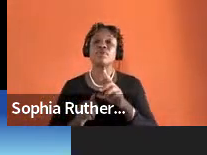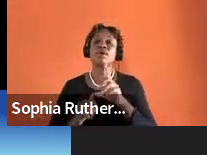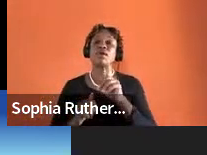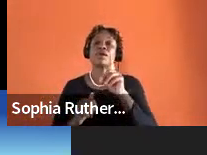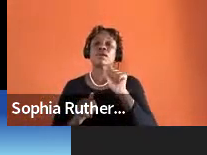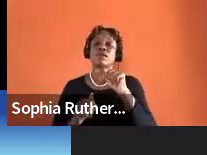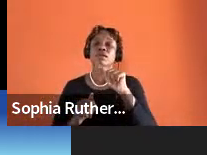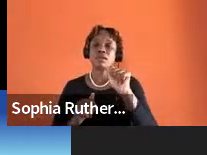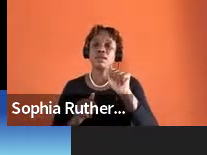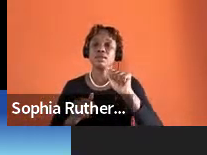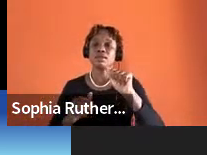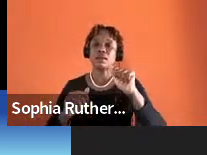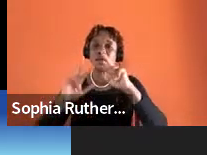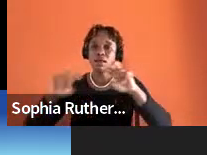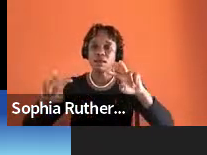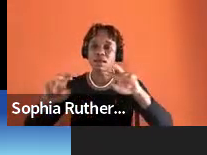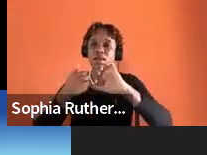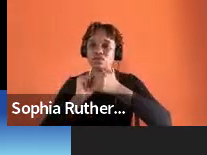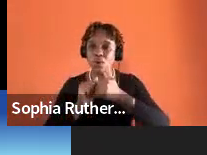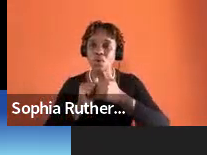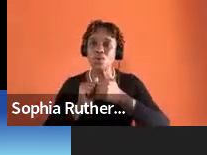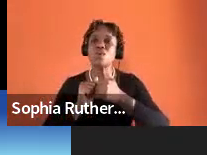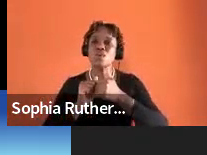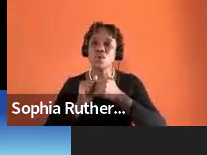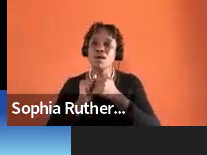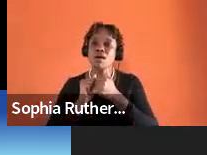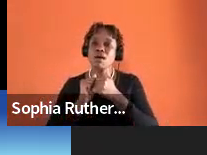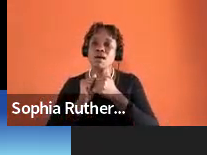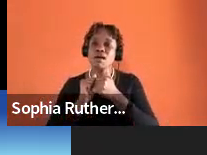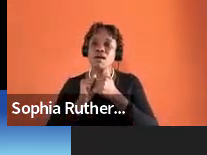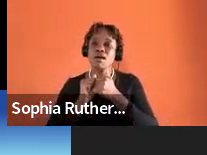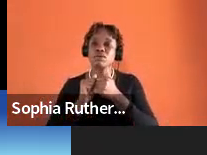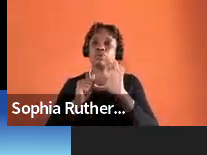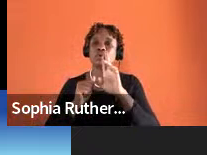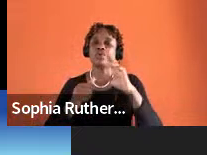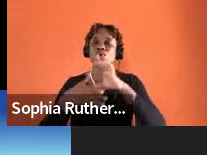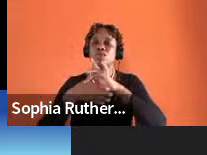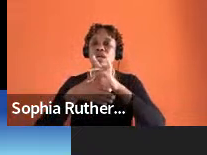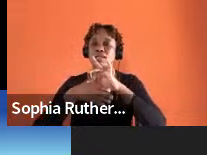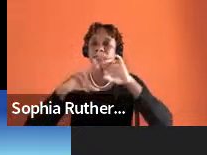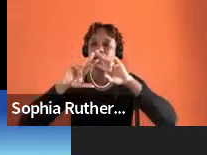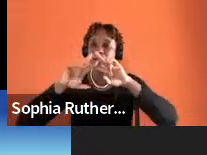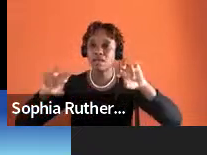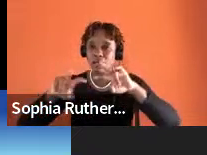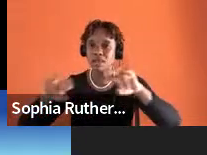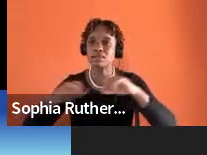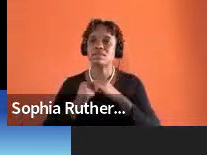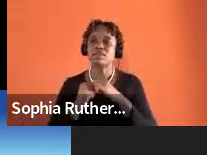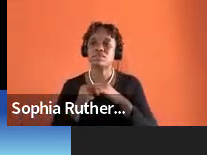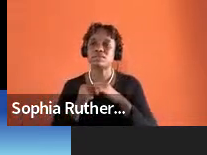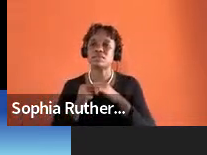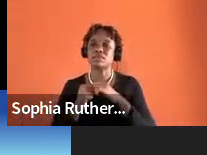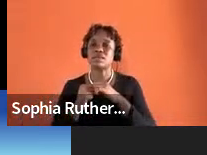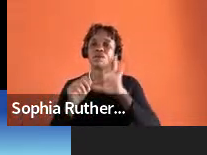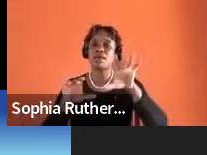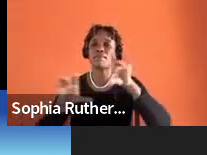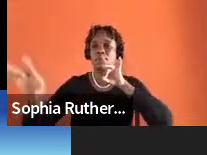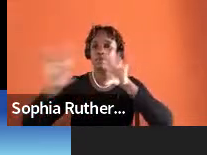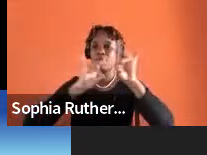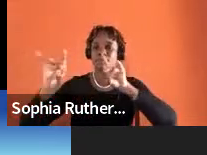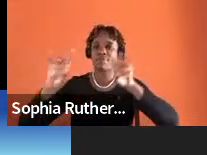analysis to derive key themes, and the CBR services were examined using the World